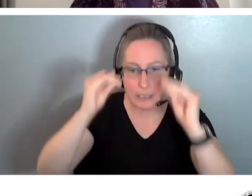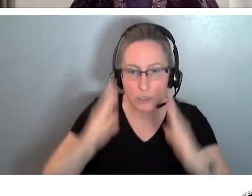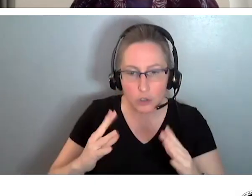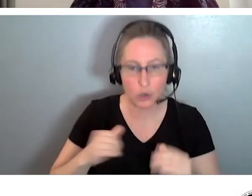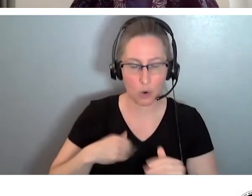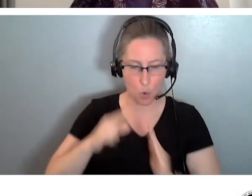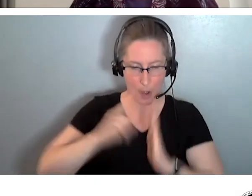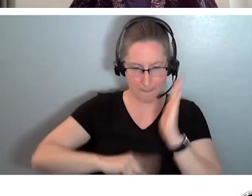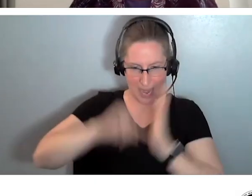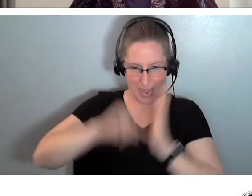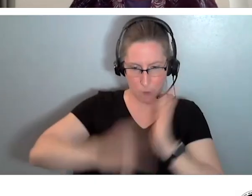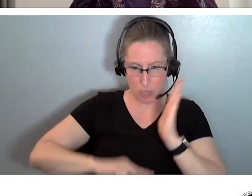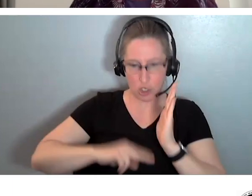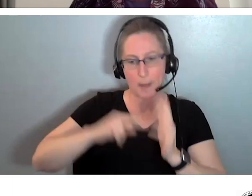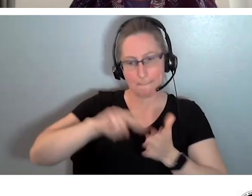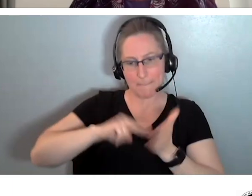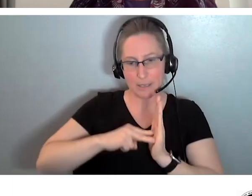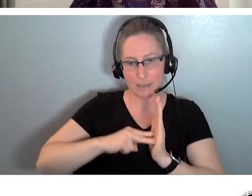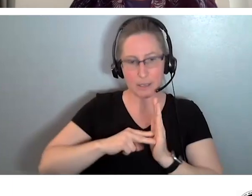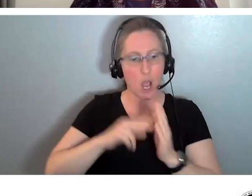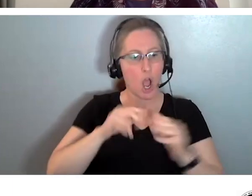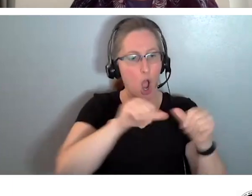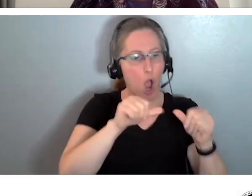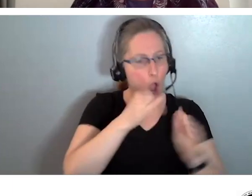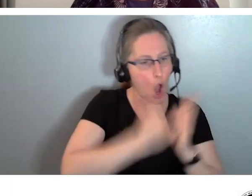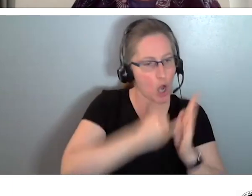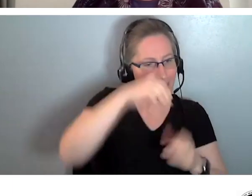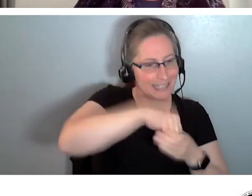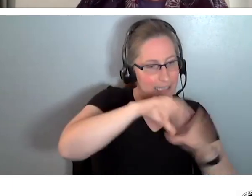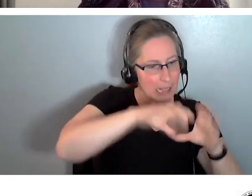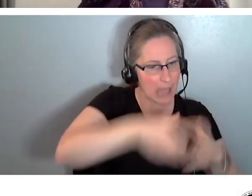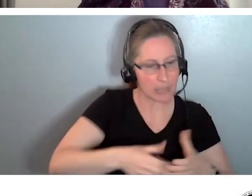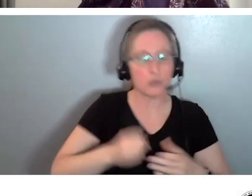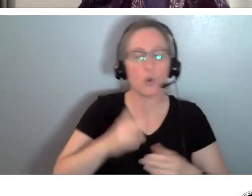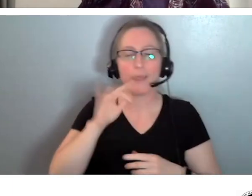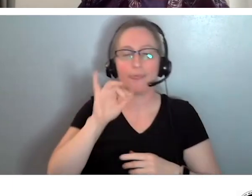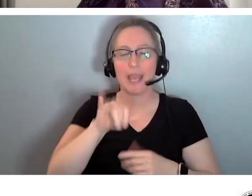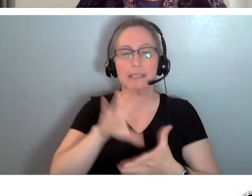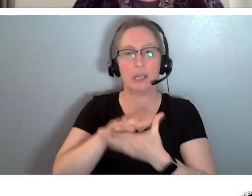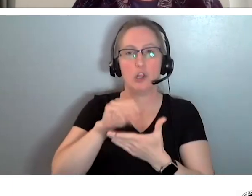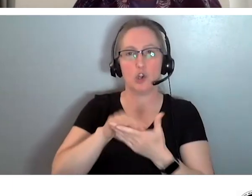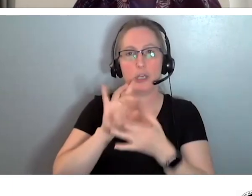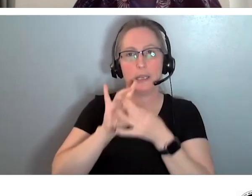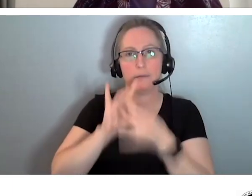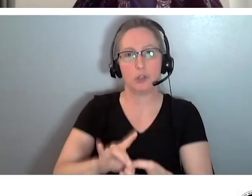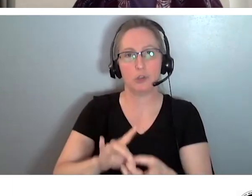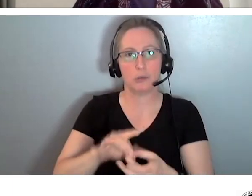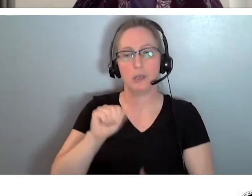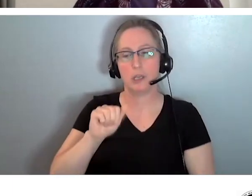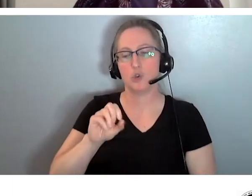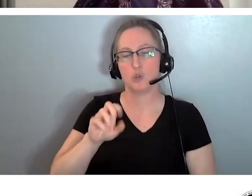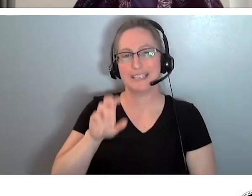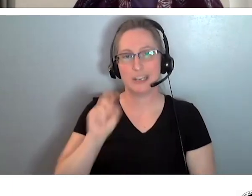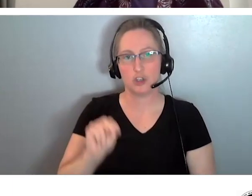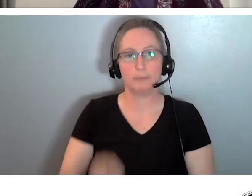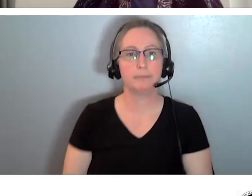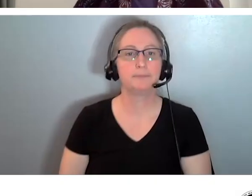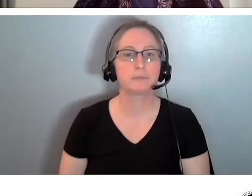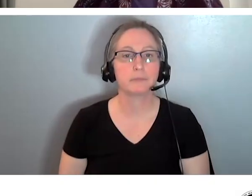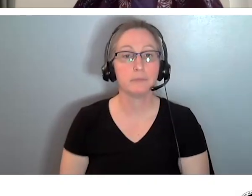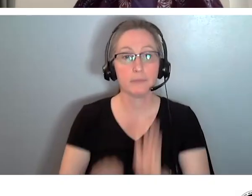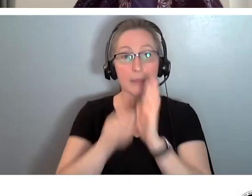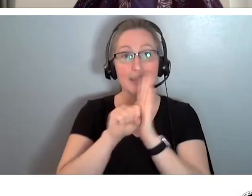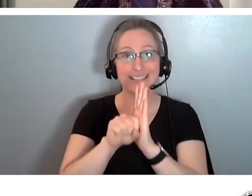teacher or the art location in the classroom or the art room. So that's learning by association. A symbol